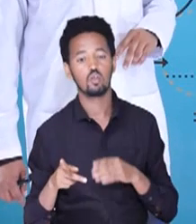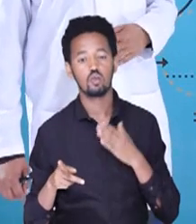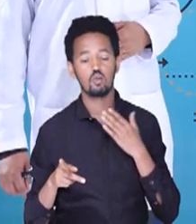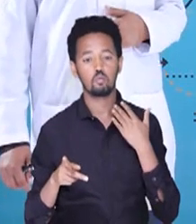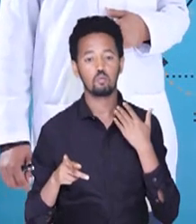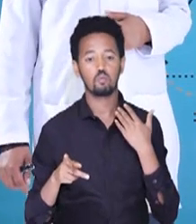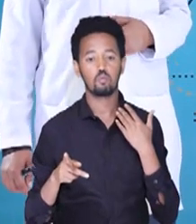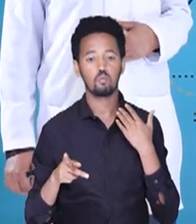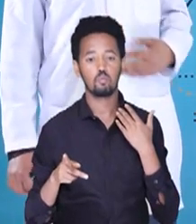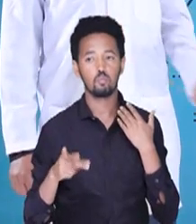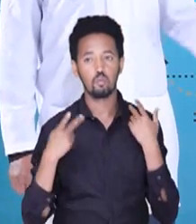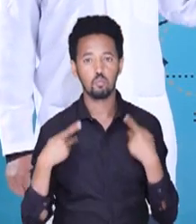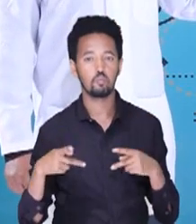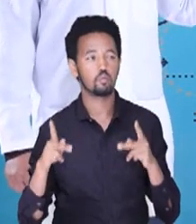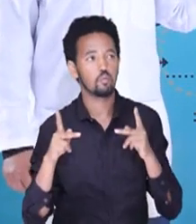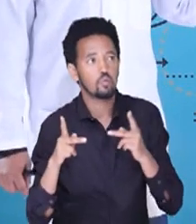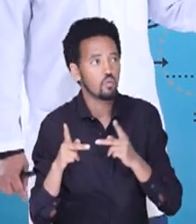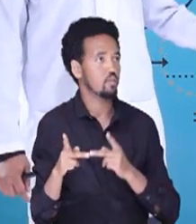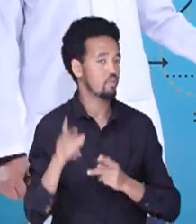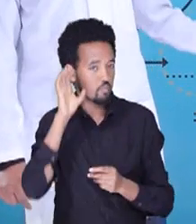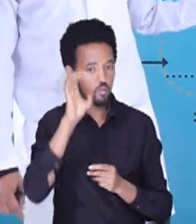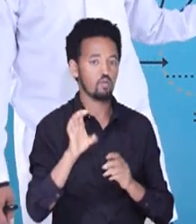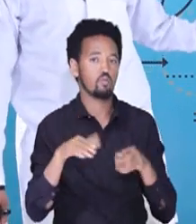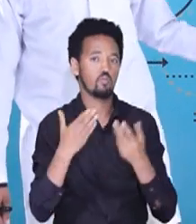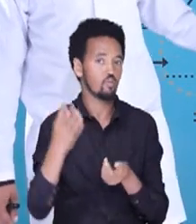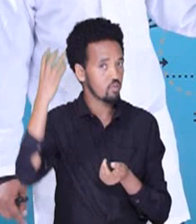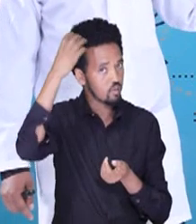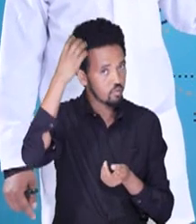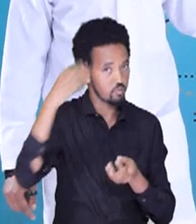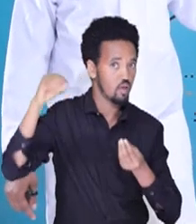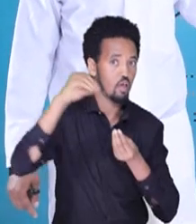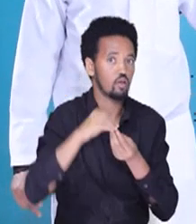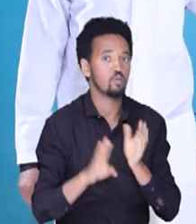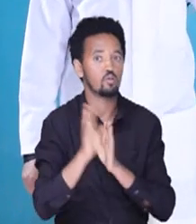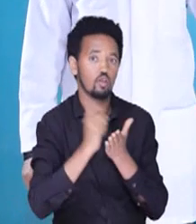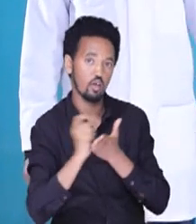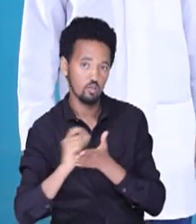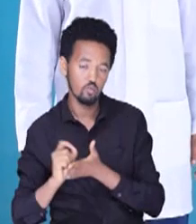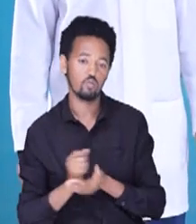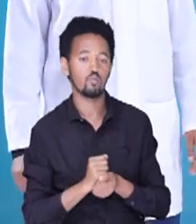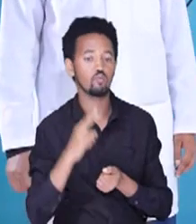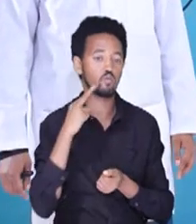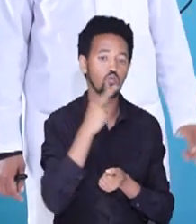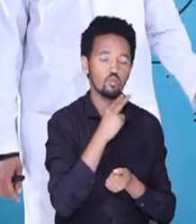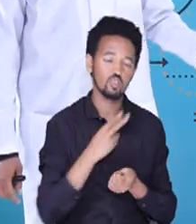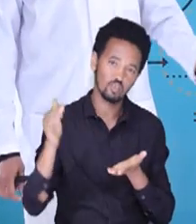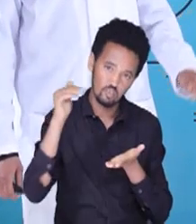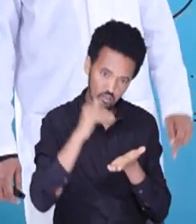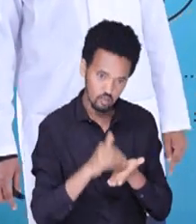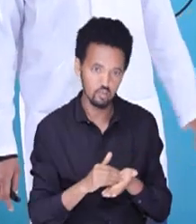social contract theory offered the powerful government argue for right of revolution